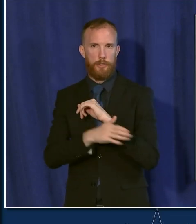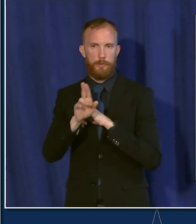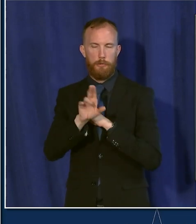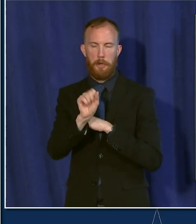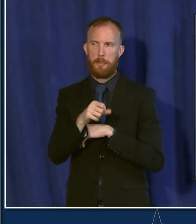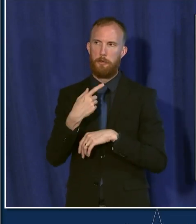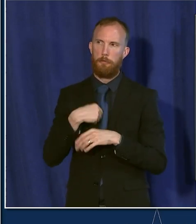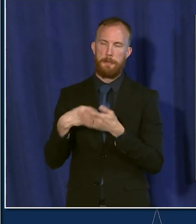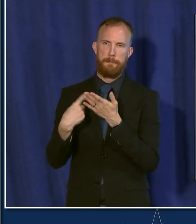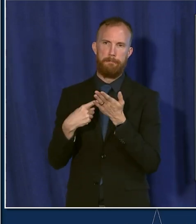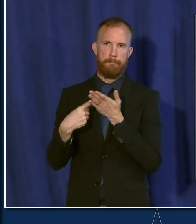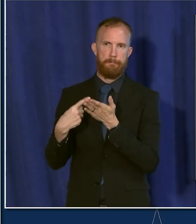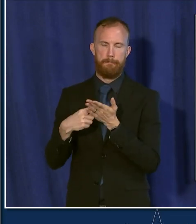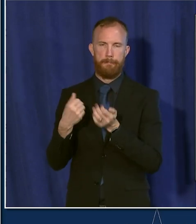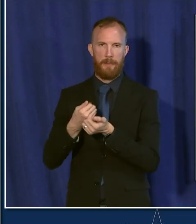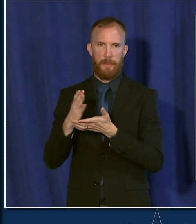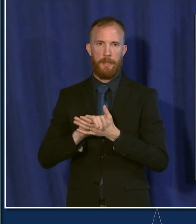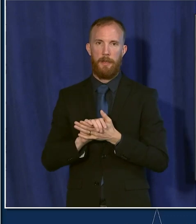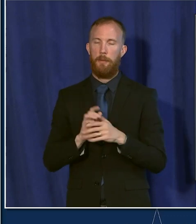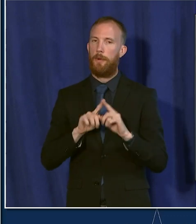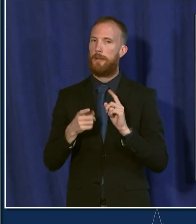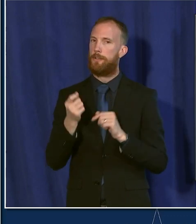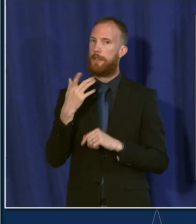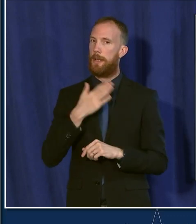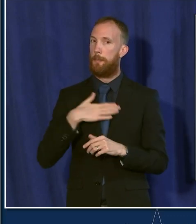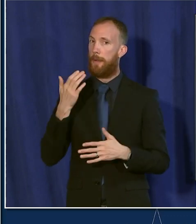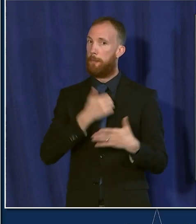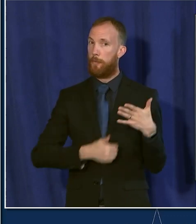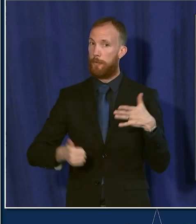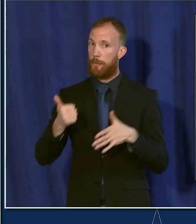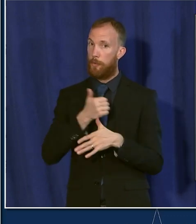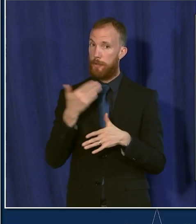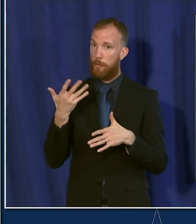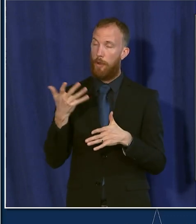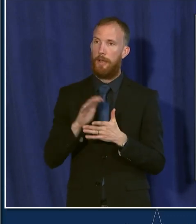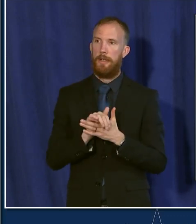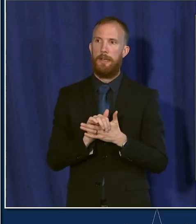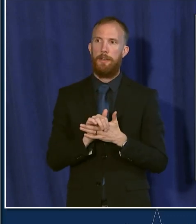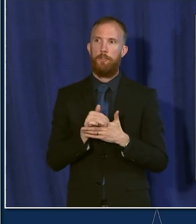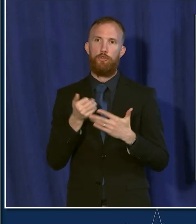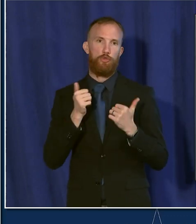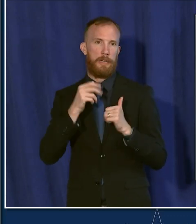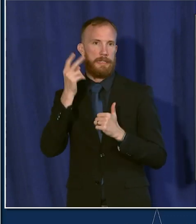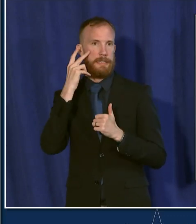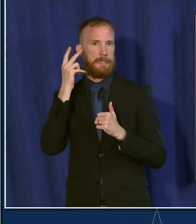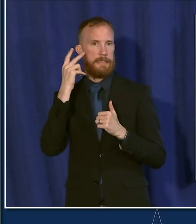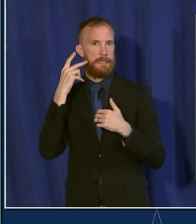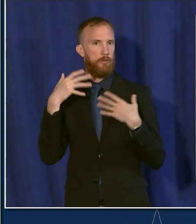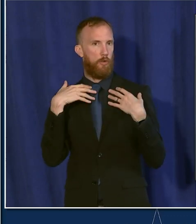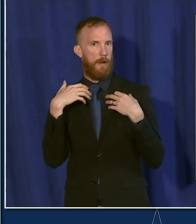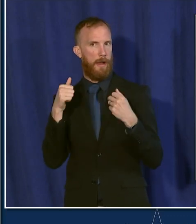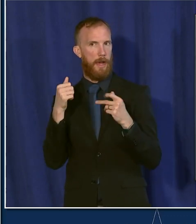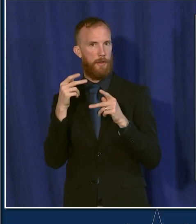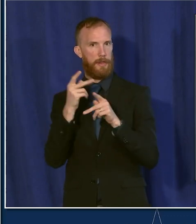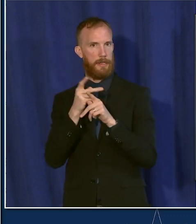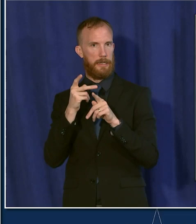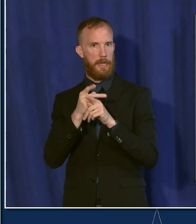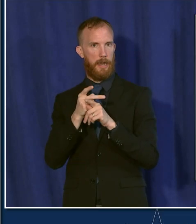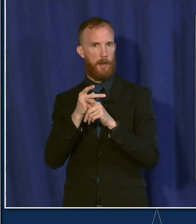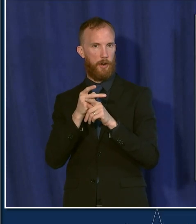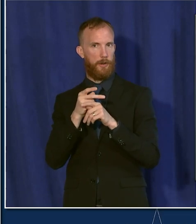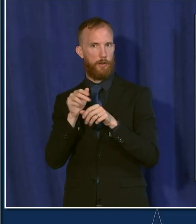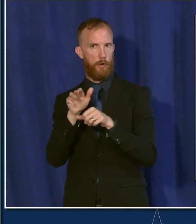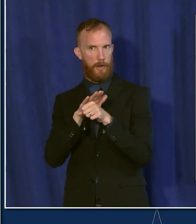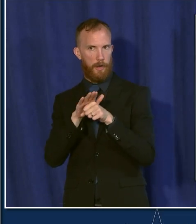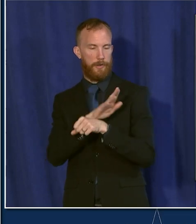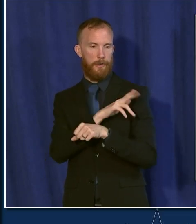about this. My biggest priority, honestly, is really seeing what a lot of our healthcare settings are doing here in Chicago. More